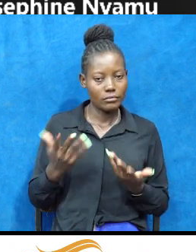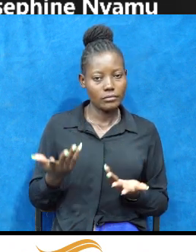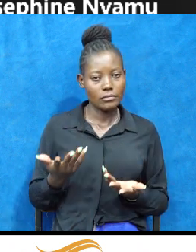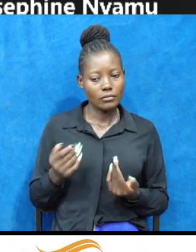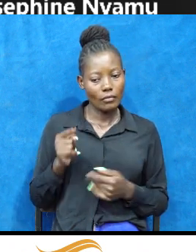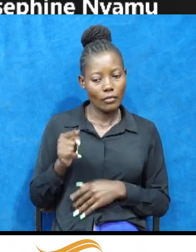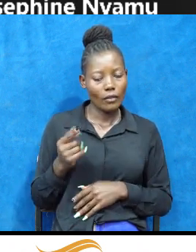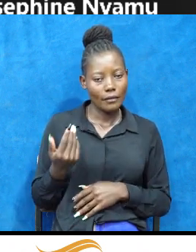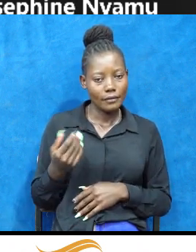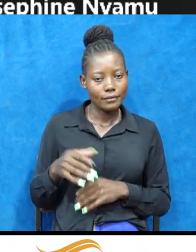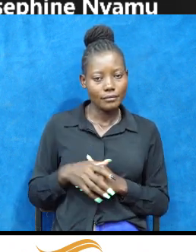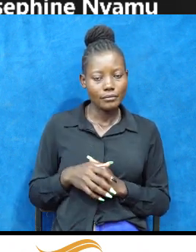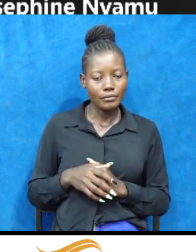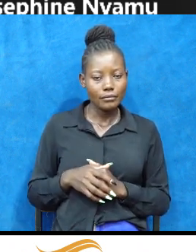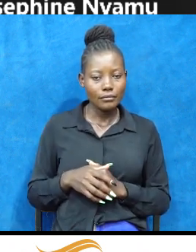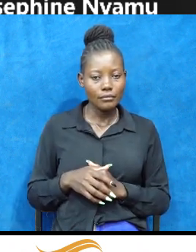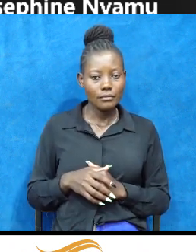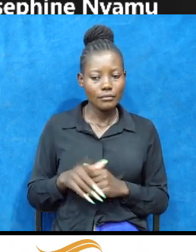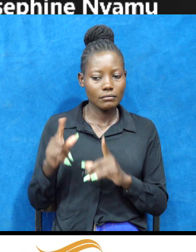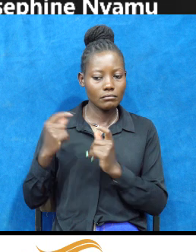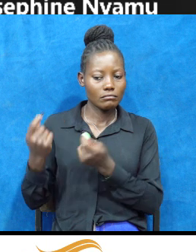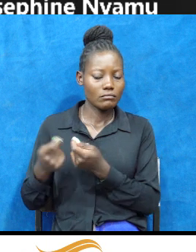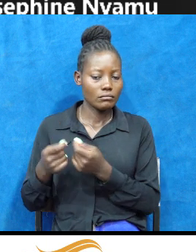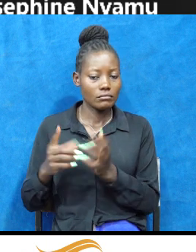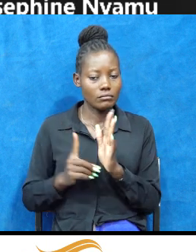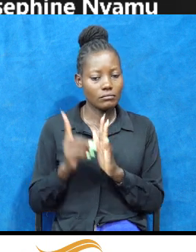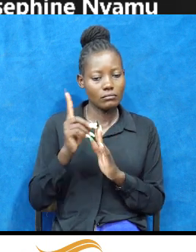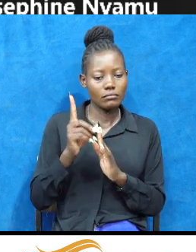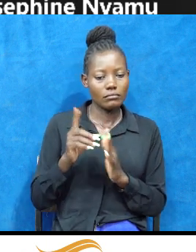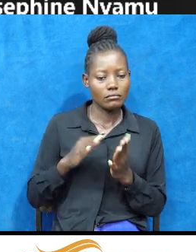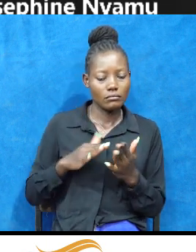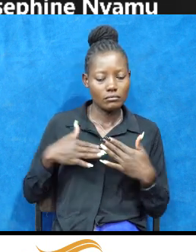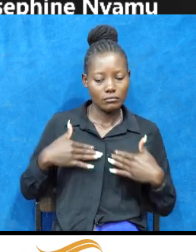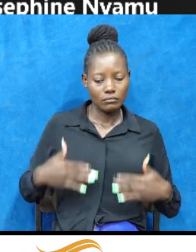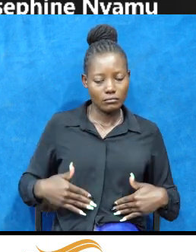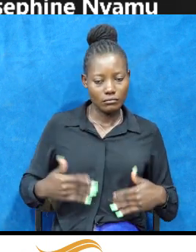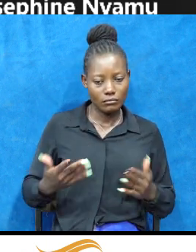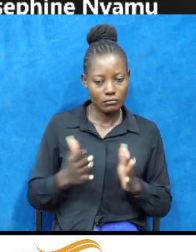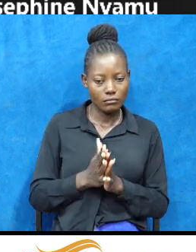This is a great hybrid activity. It does develop fitness and explosiveness.